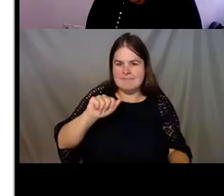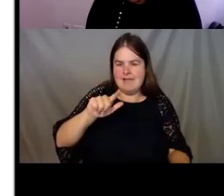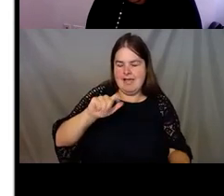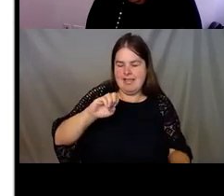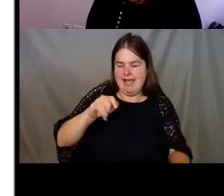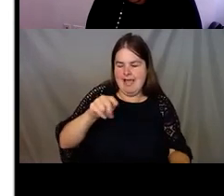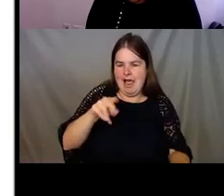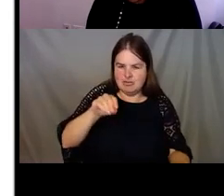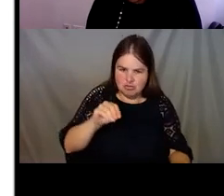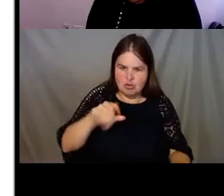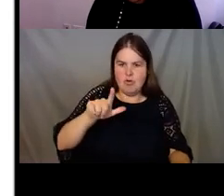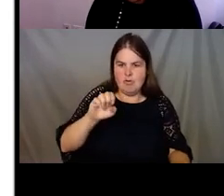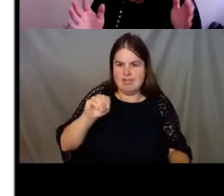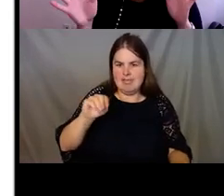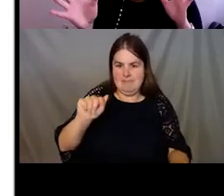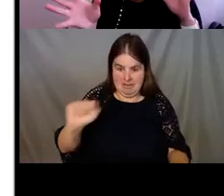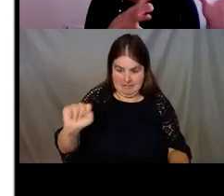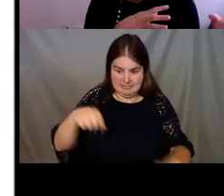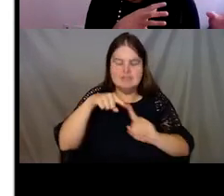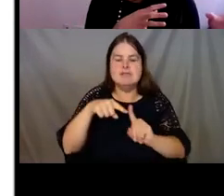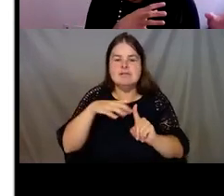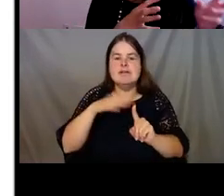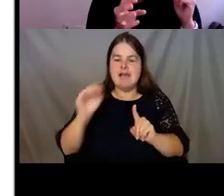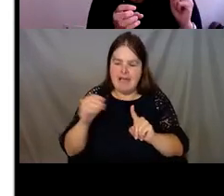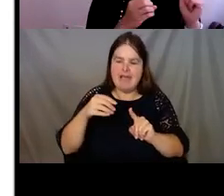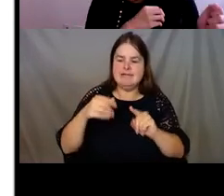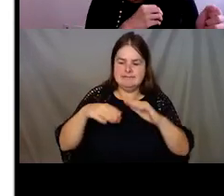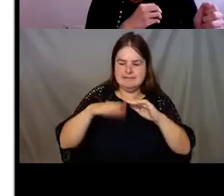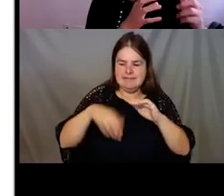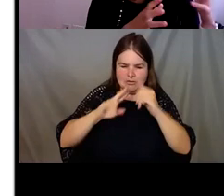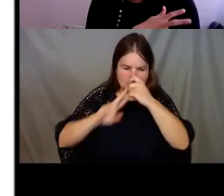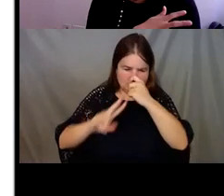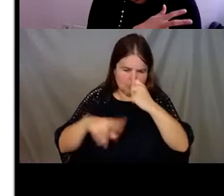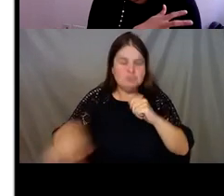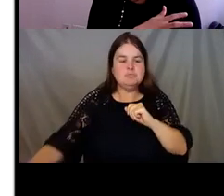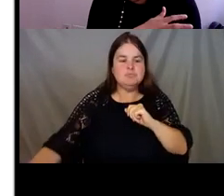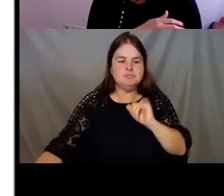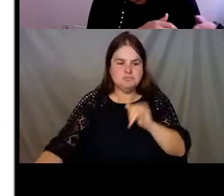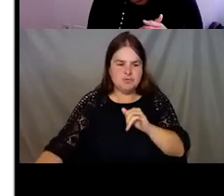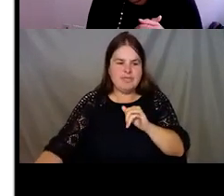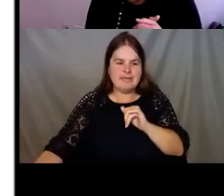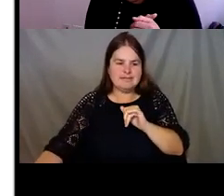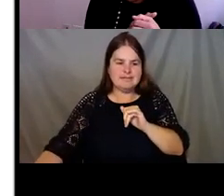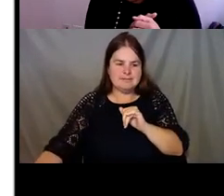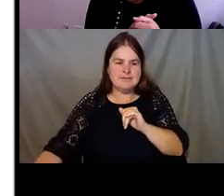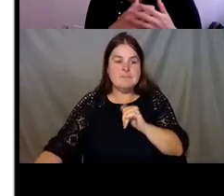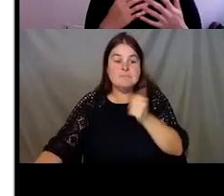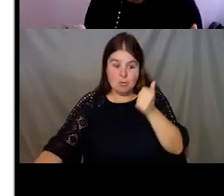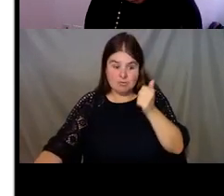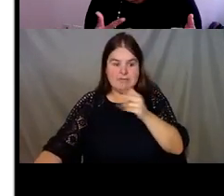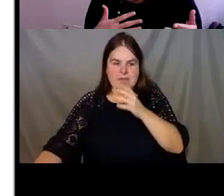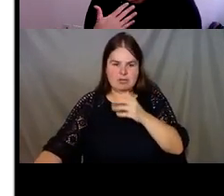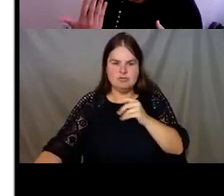Hispanic moms with children under the age of 2. So these were actually conveniently moms that had participated in the Shell study. And